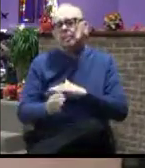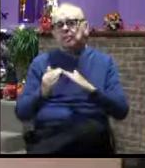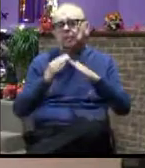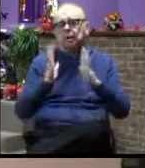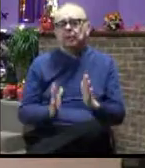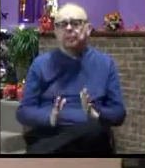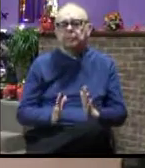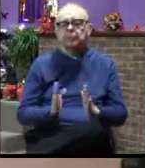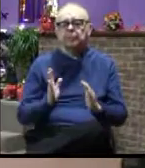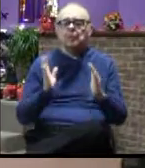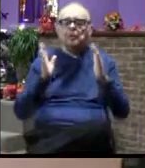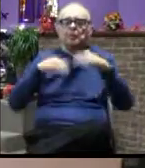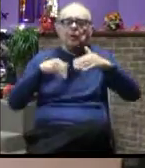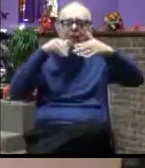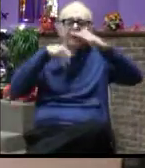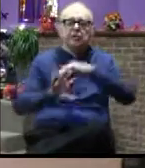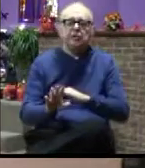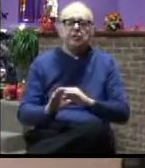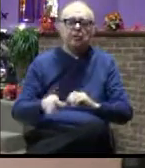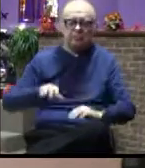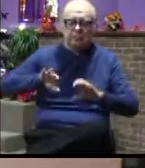in and your house has been broken into,